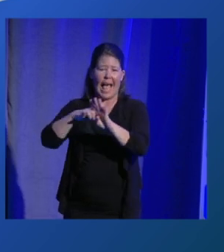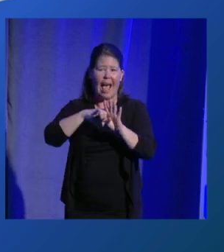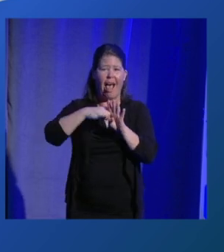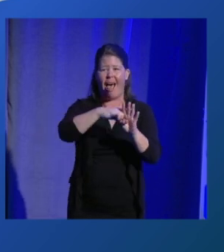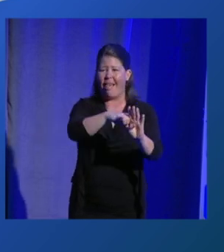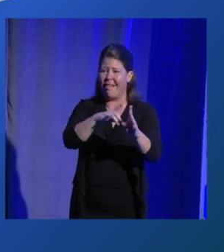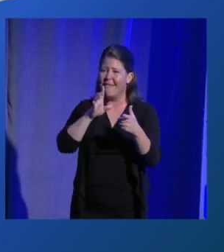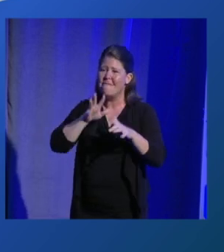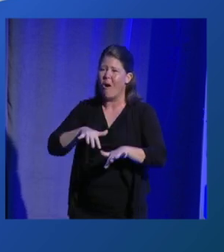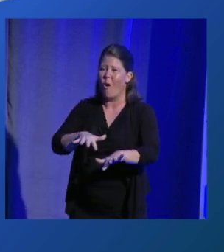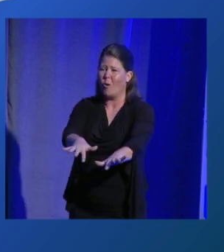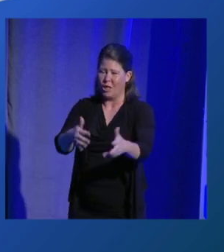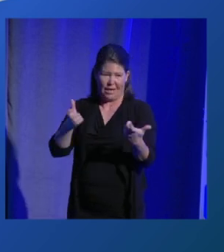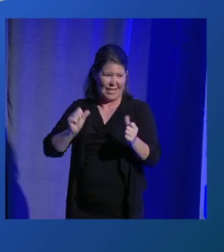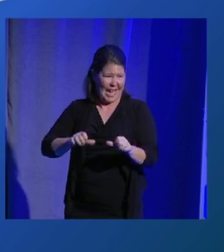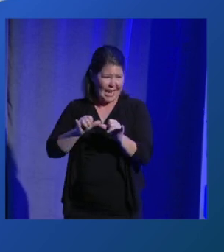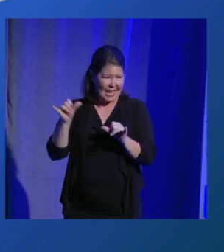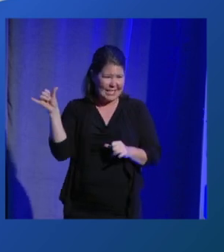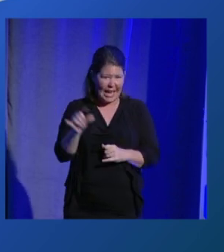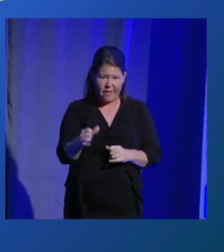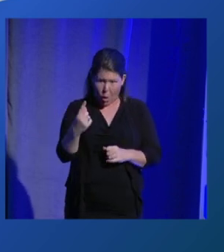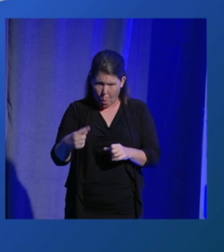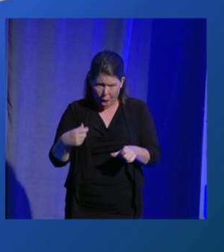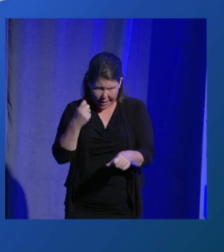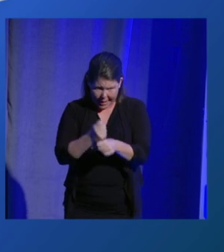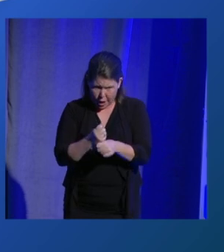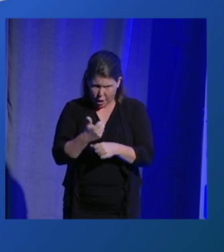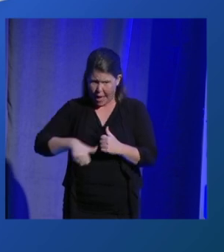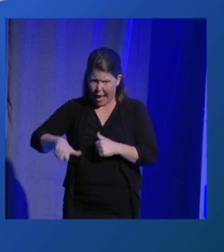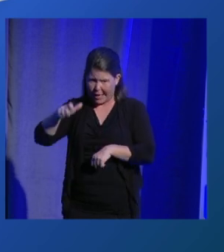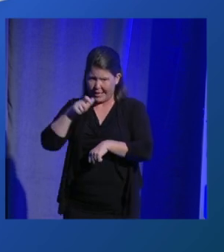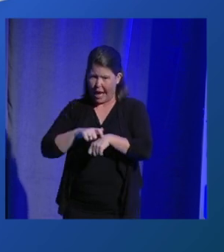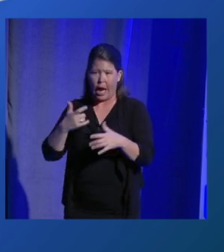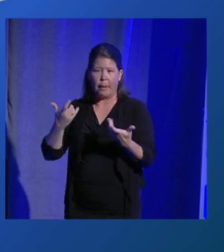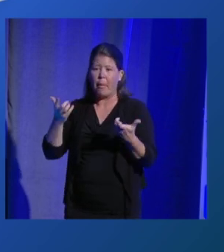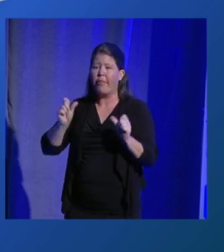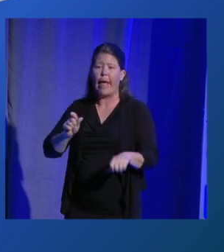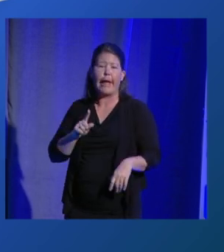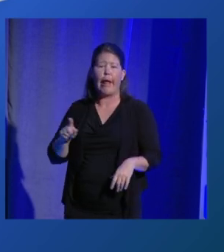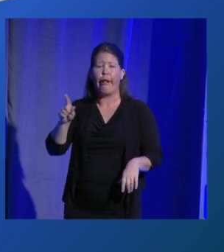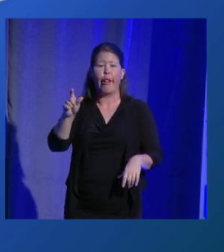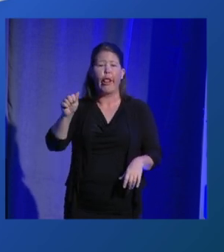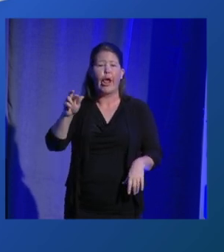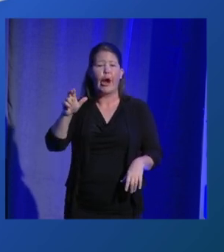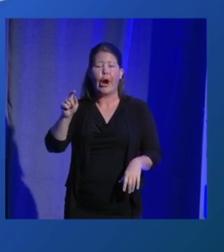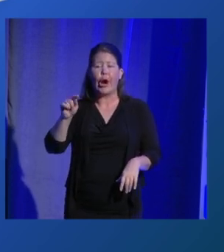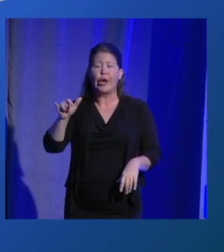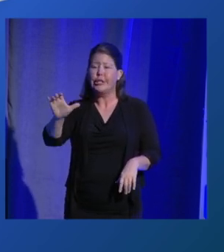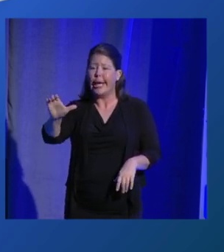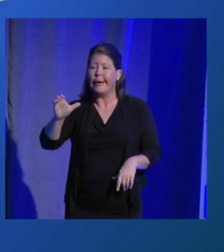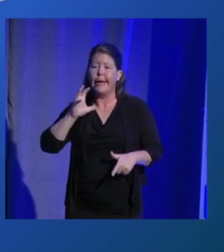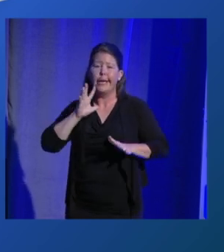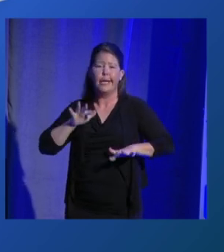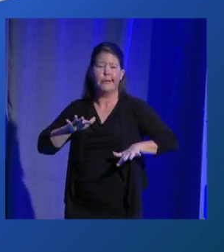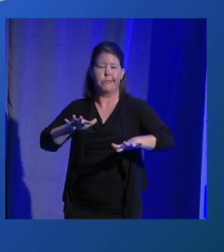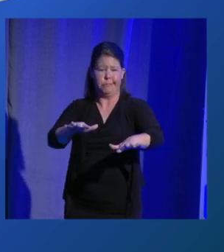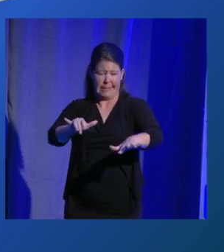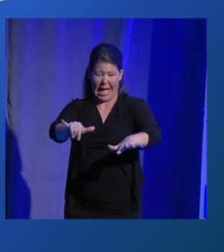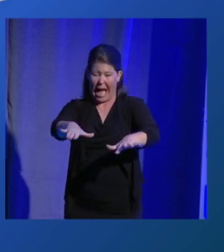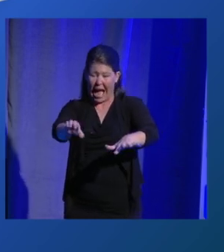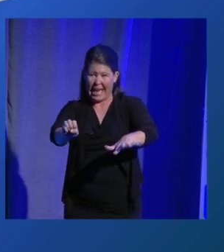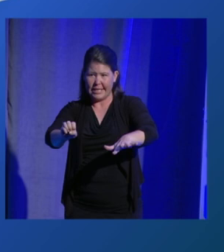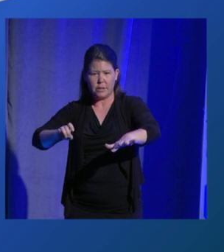have circumnavigated the Antarctic and they go right up to the sea ice in the Arctic